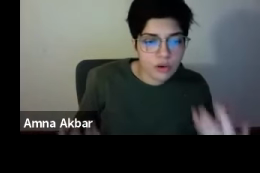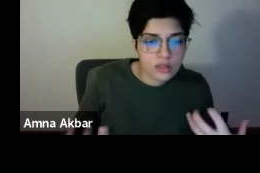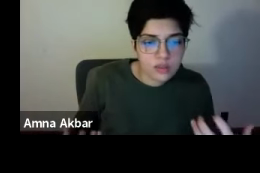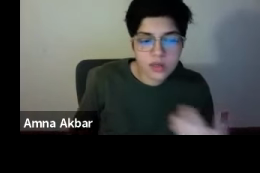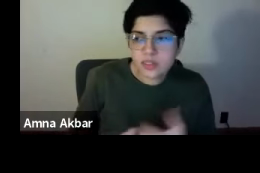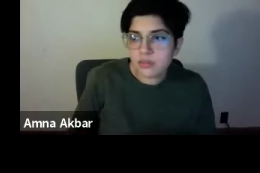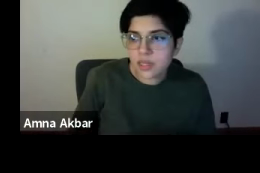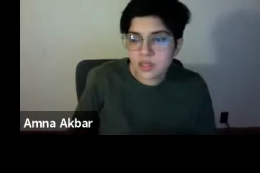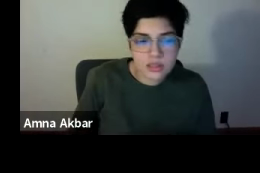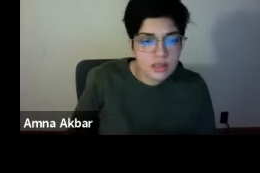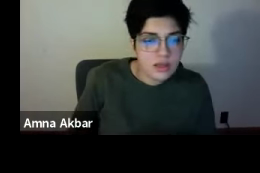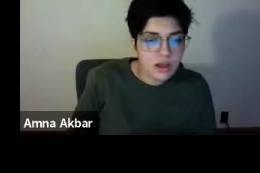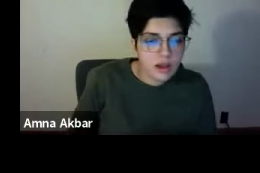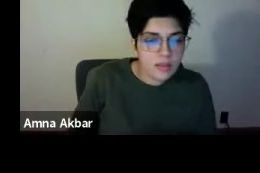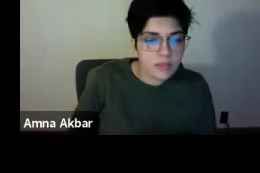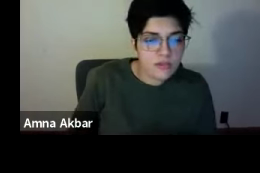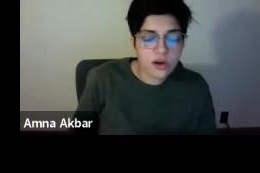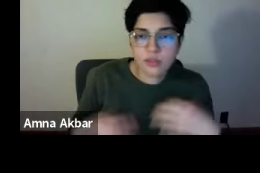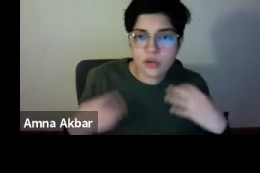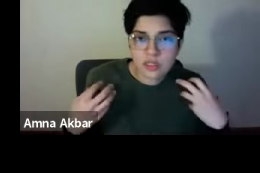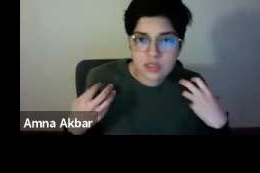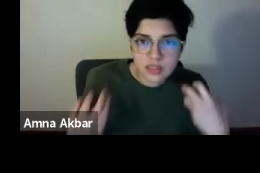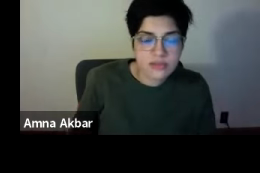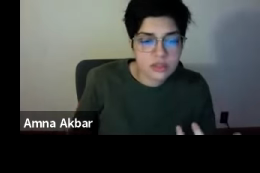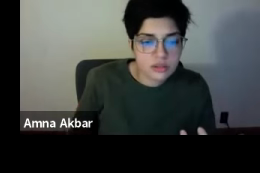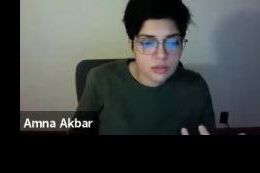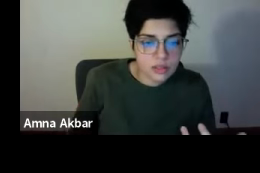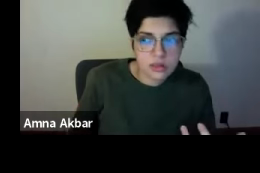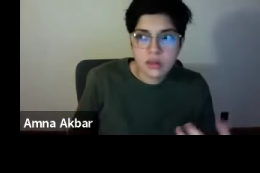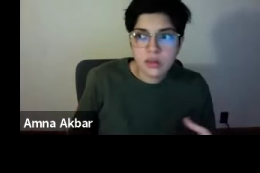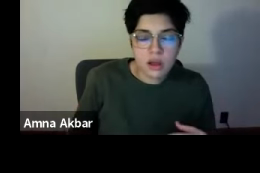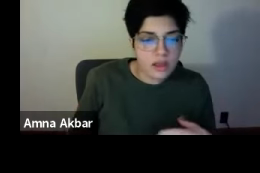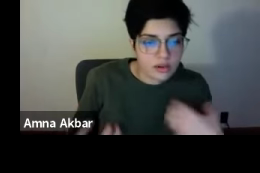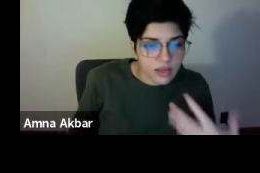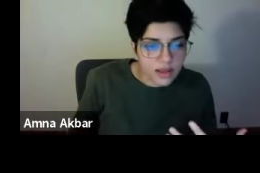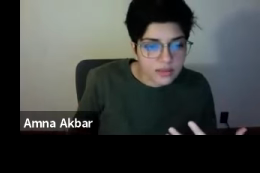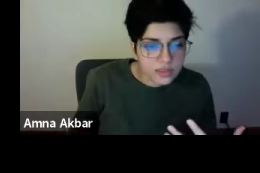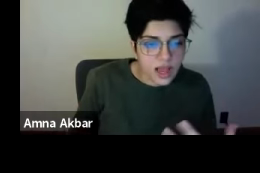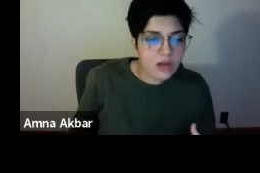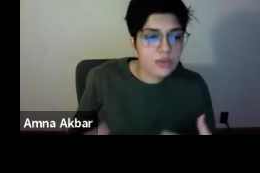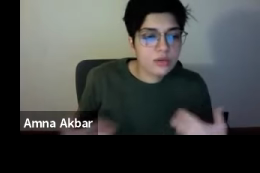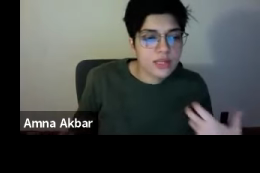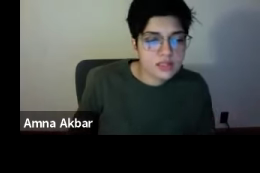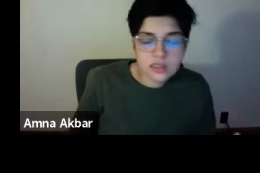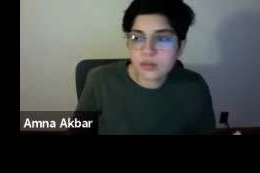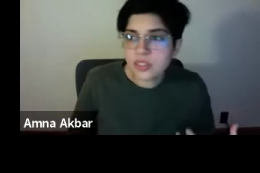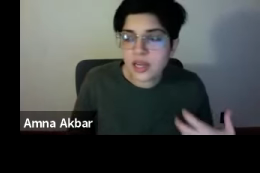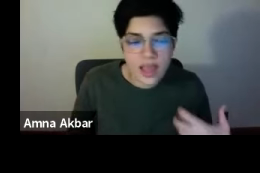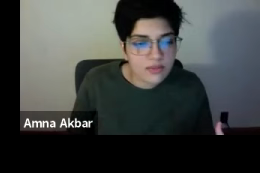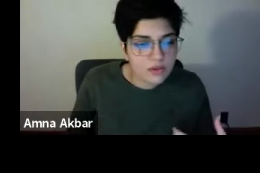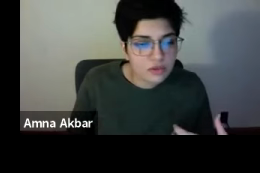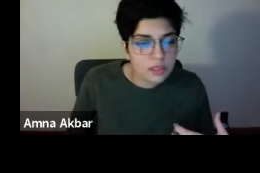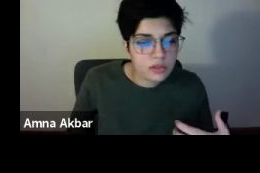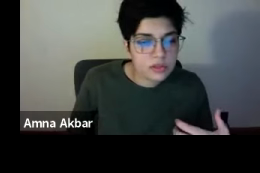more broadly, what does it mean for our communities to self-determine their lives? How do we create systems